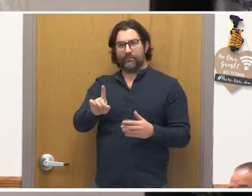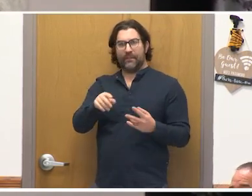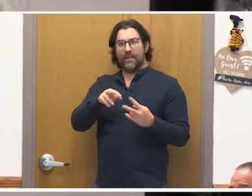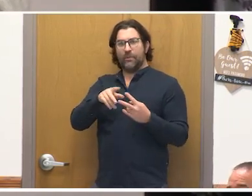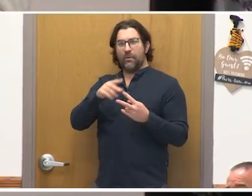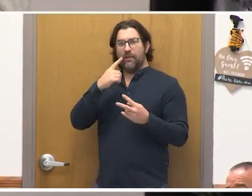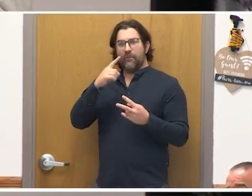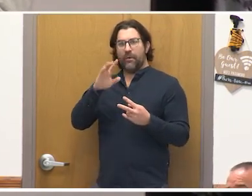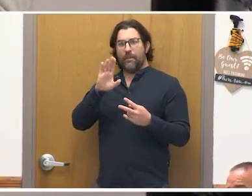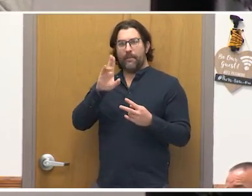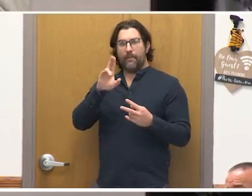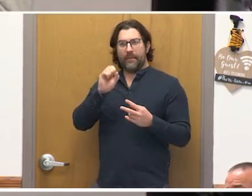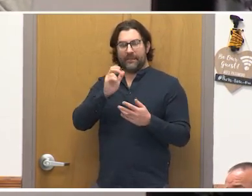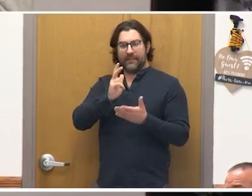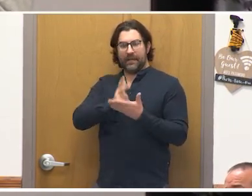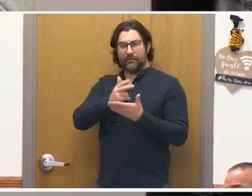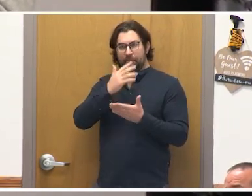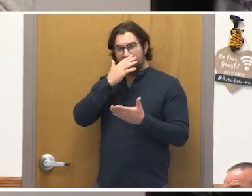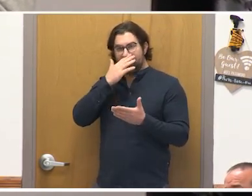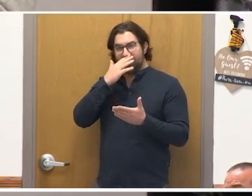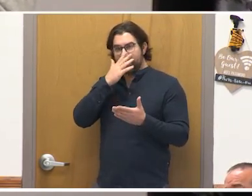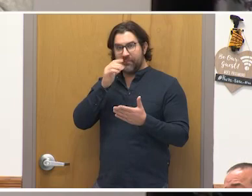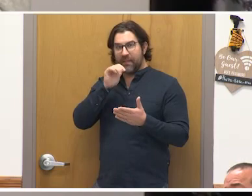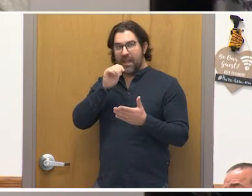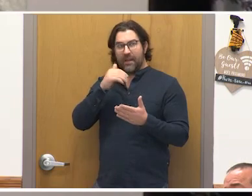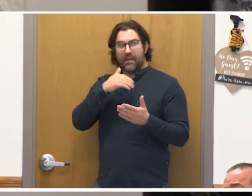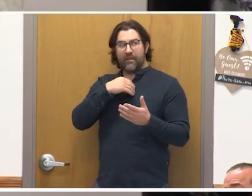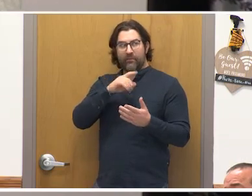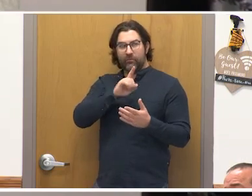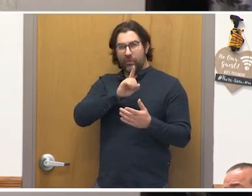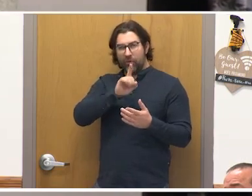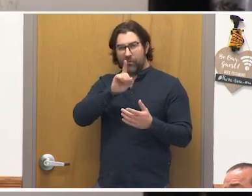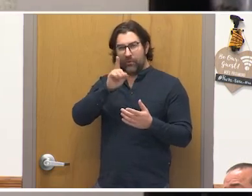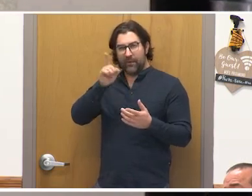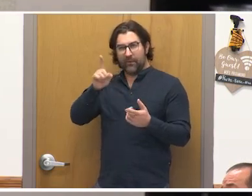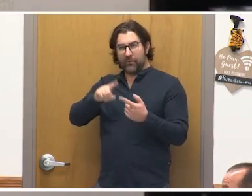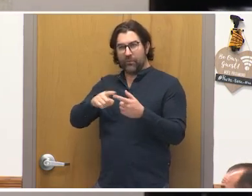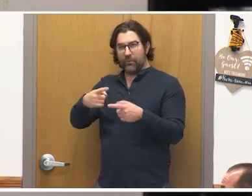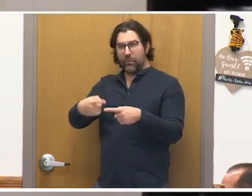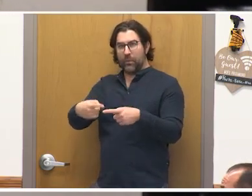bus stops, instead of having to go all the way to the corner.